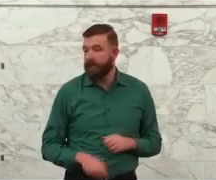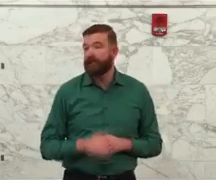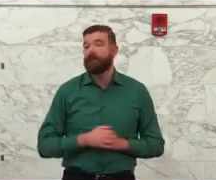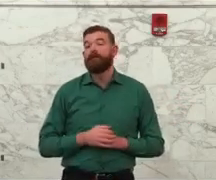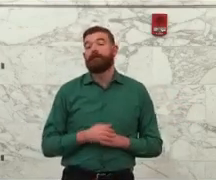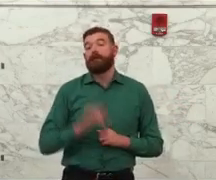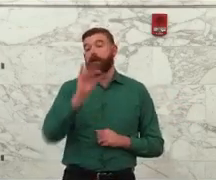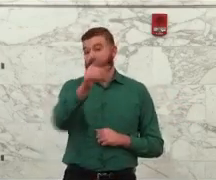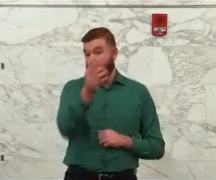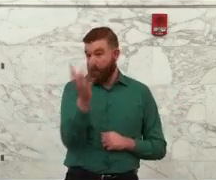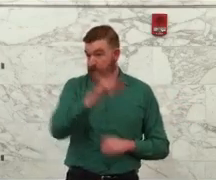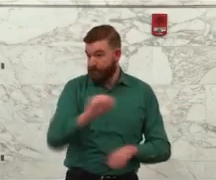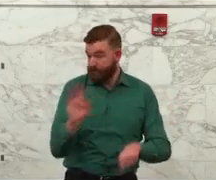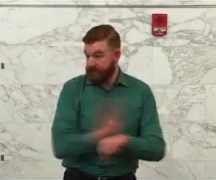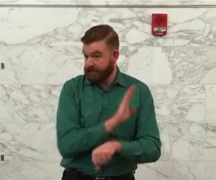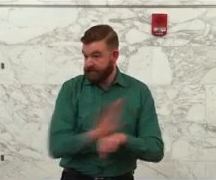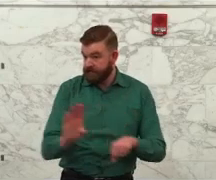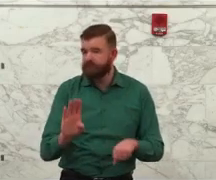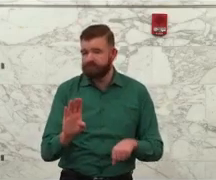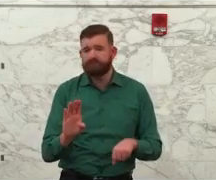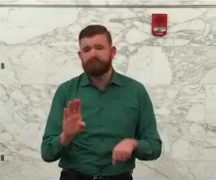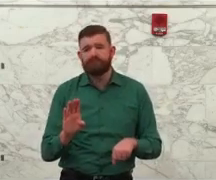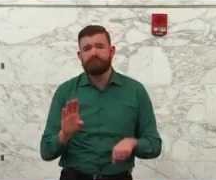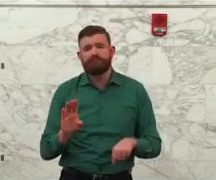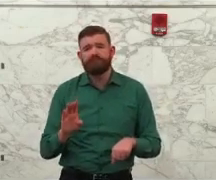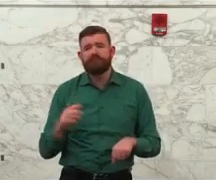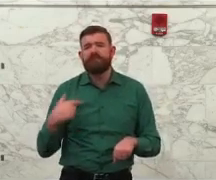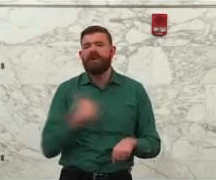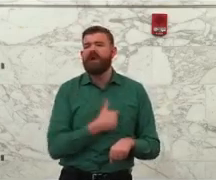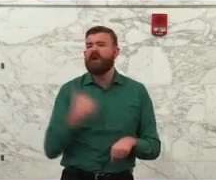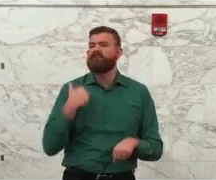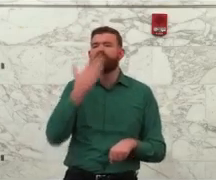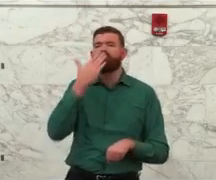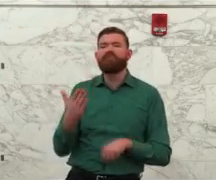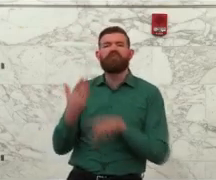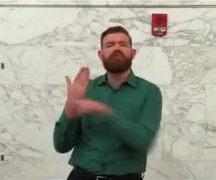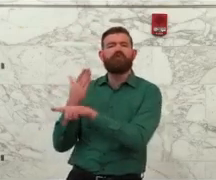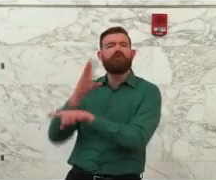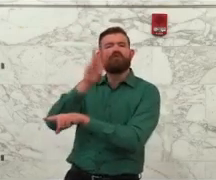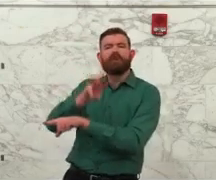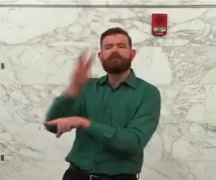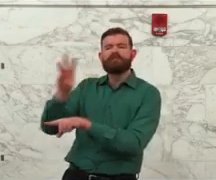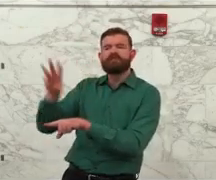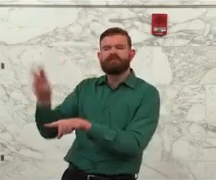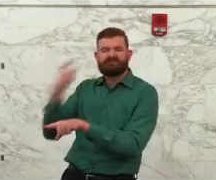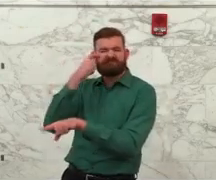robust page as part of a new website we've set up,